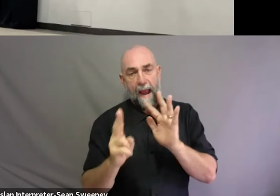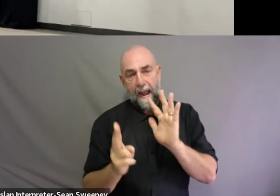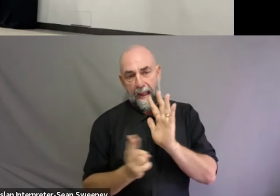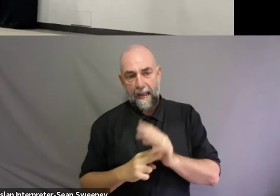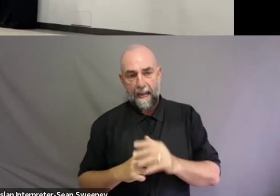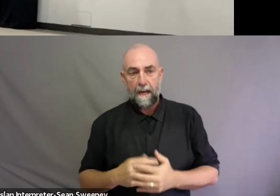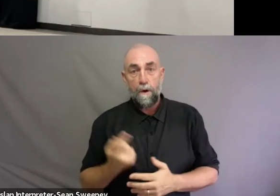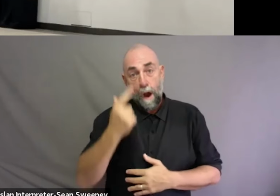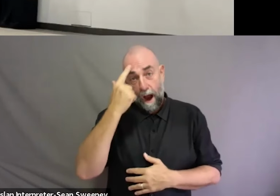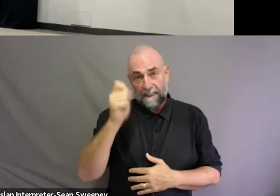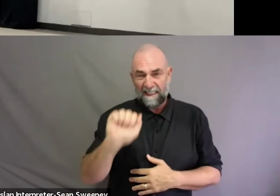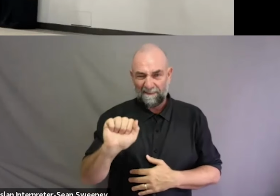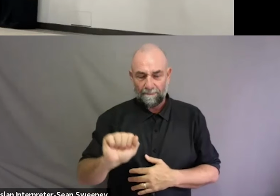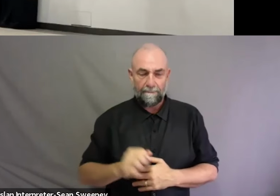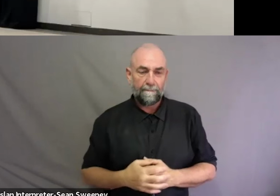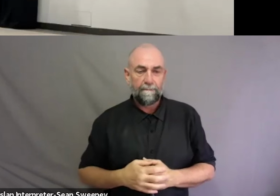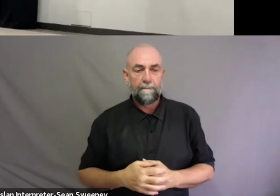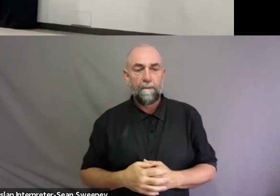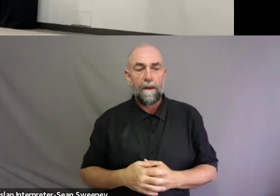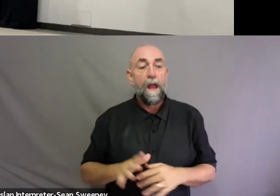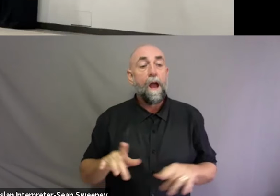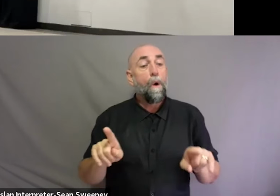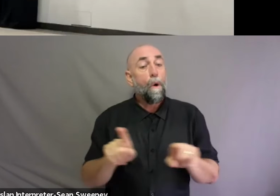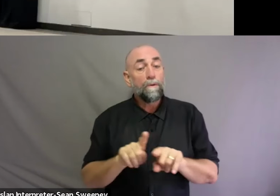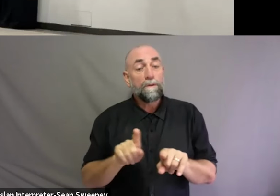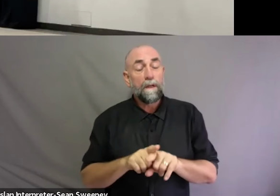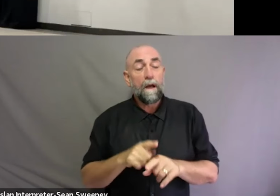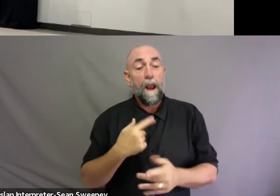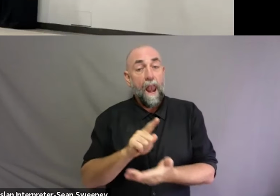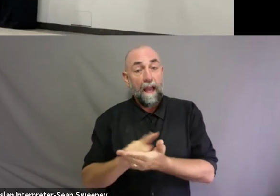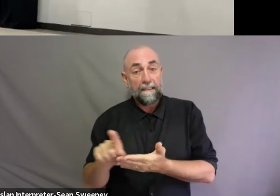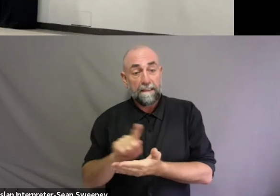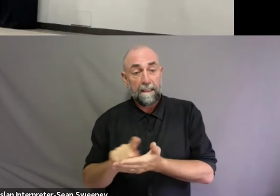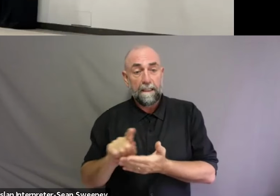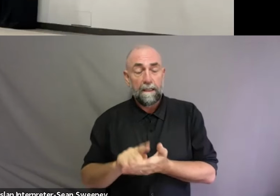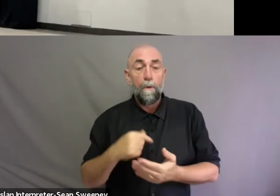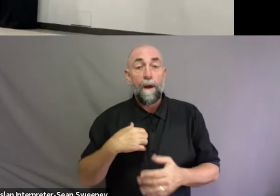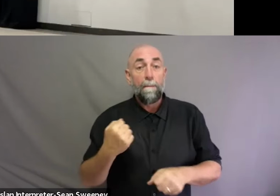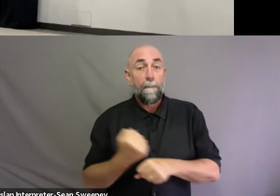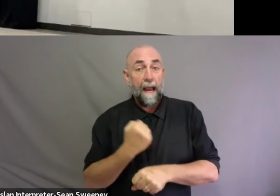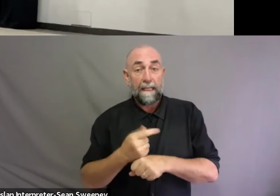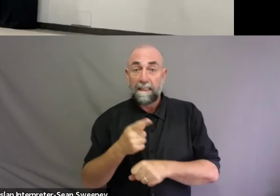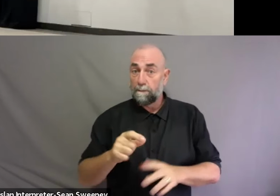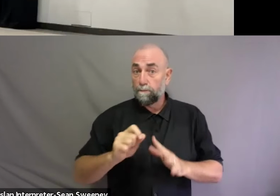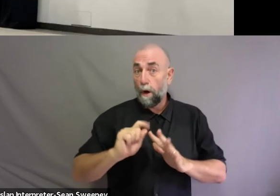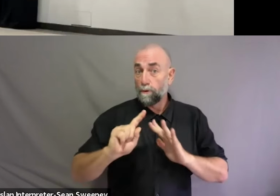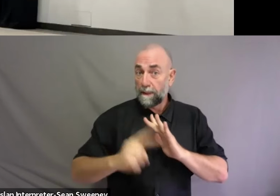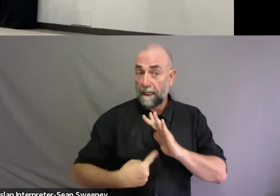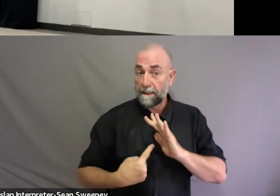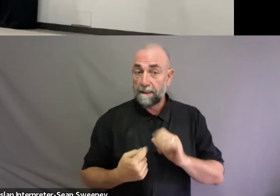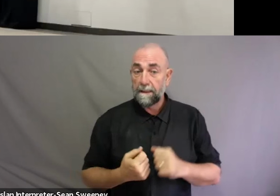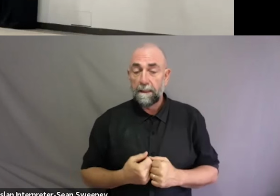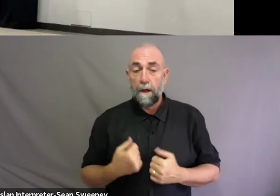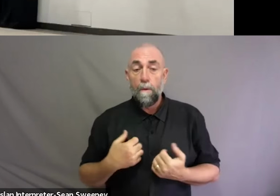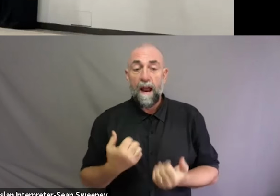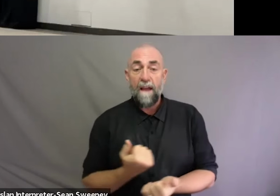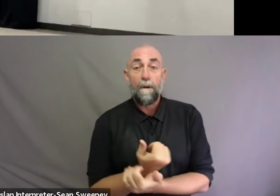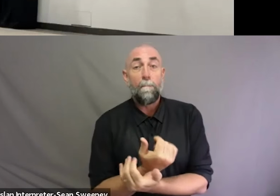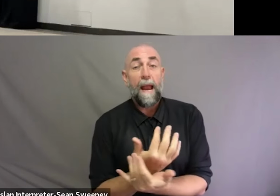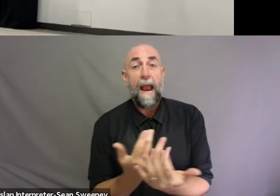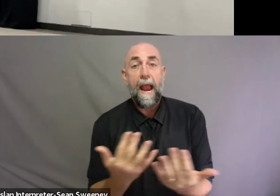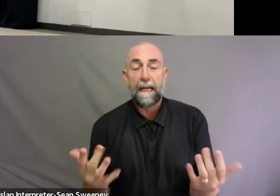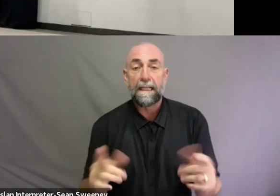So we also were able to later on create a project with Ben and other artists